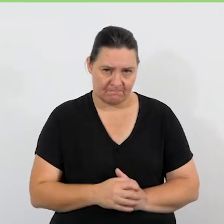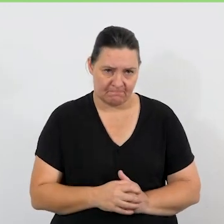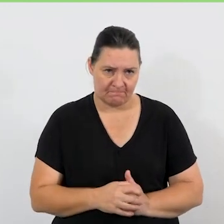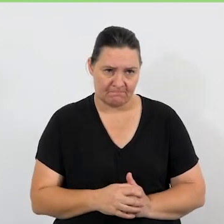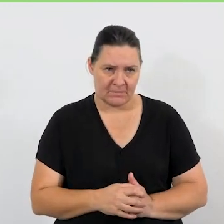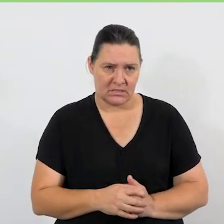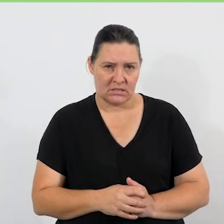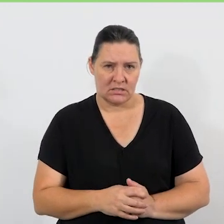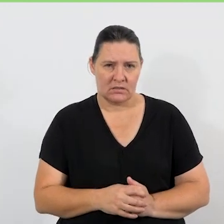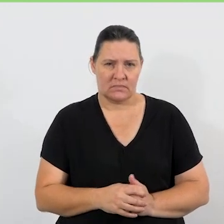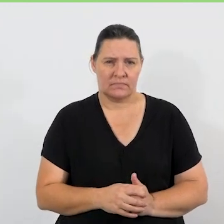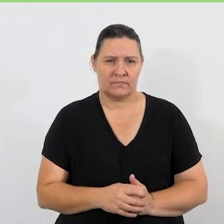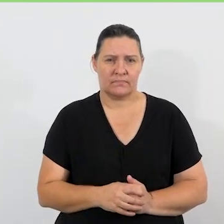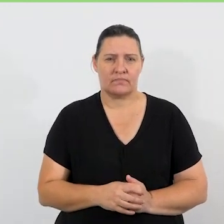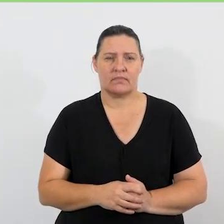Rectum.